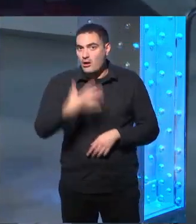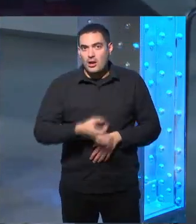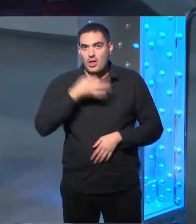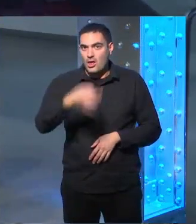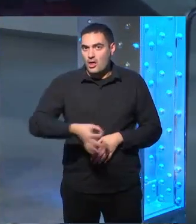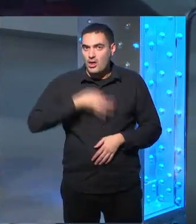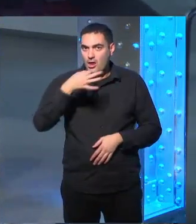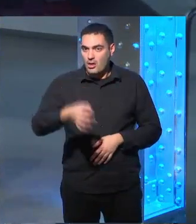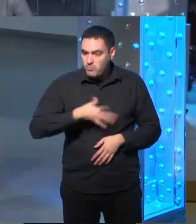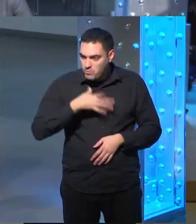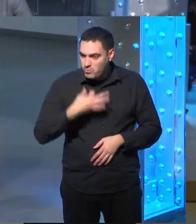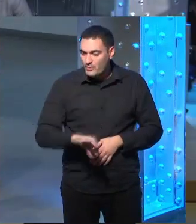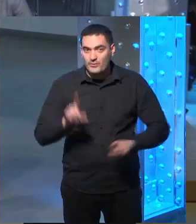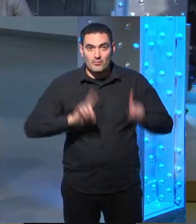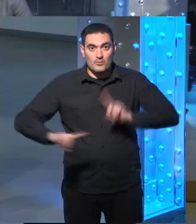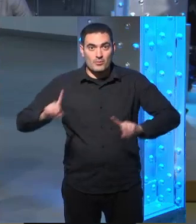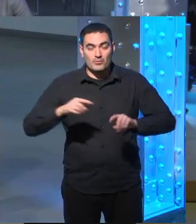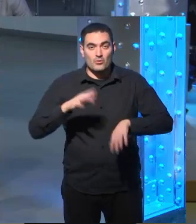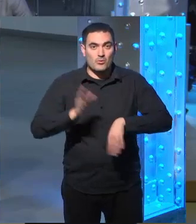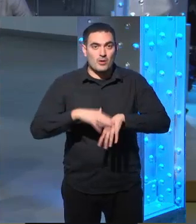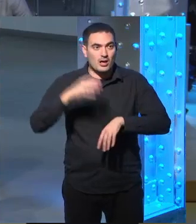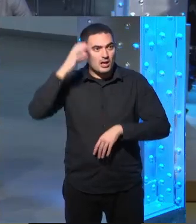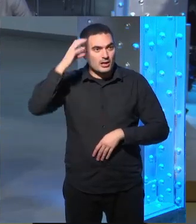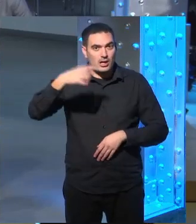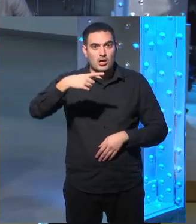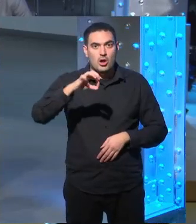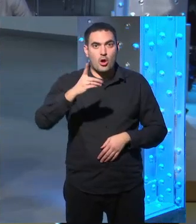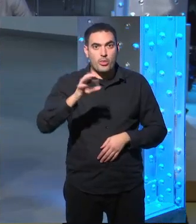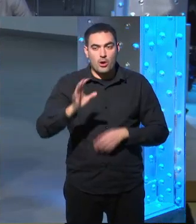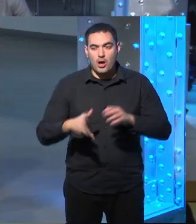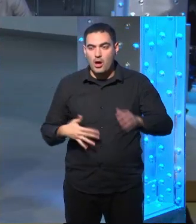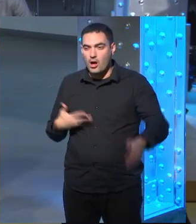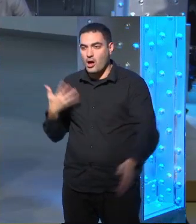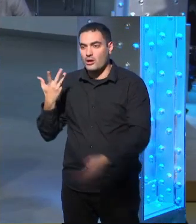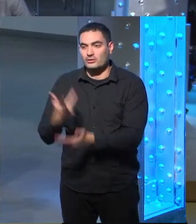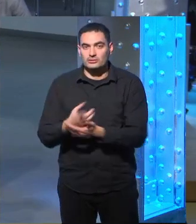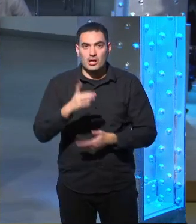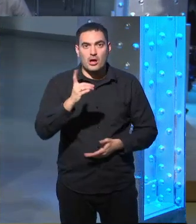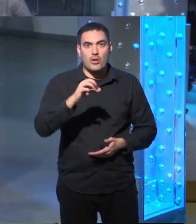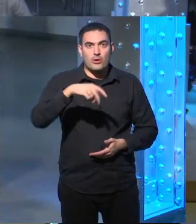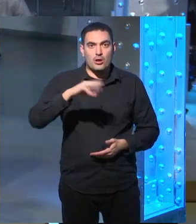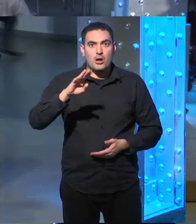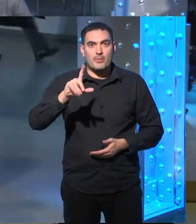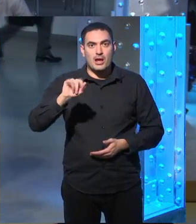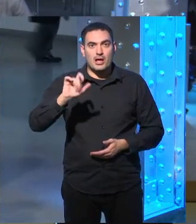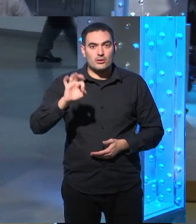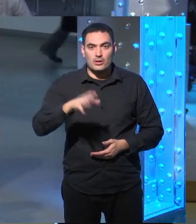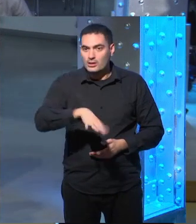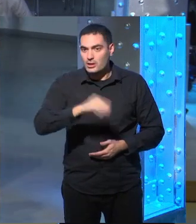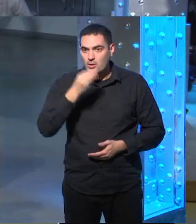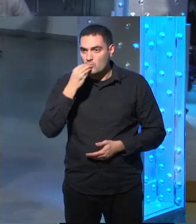could even list them out loud now. Well, the problem with the gods, kings, and up to Don